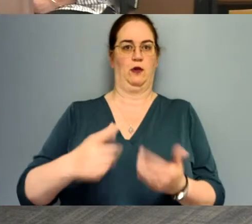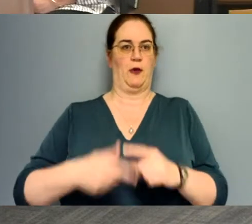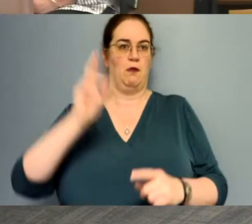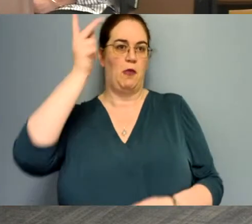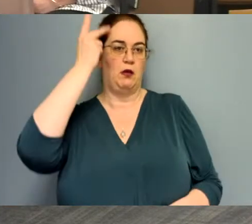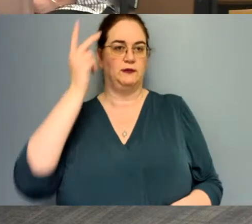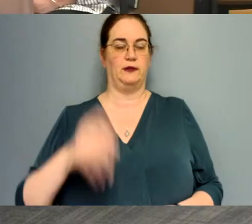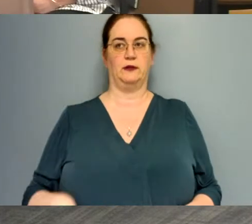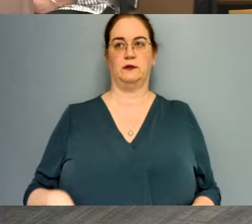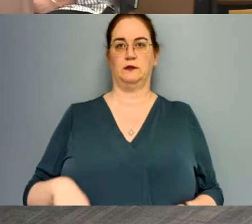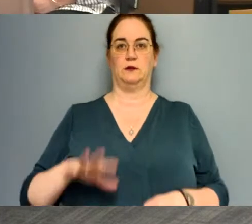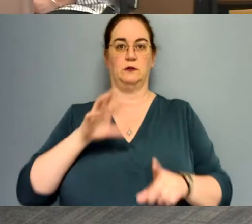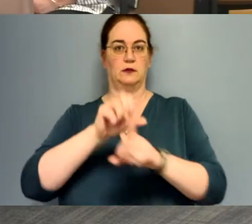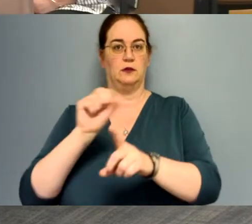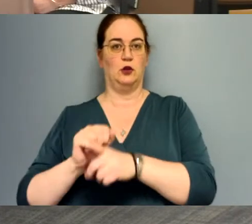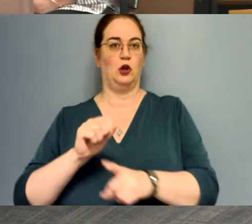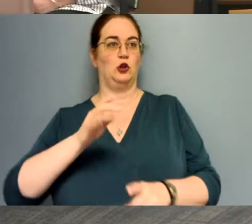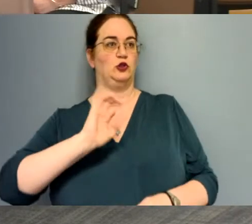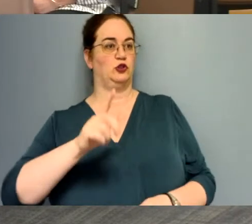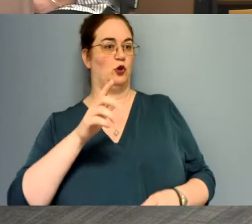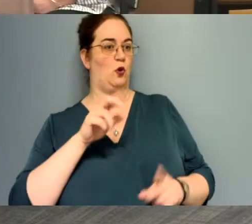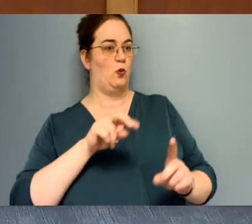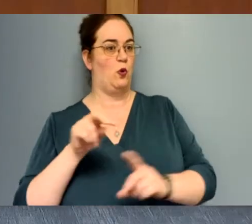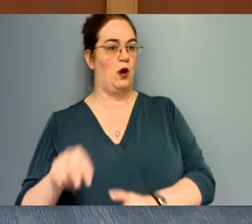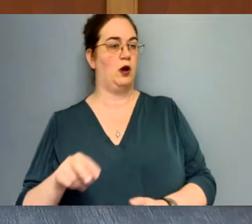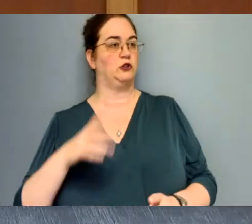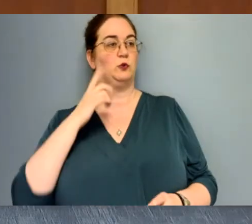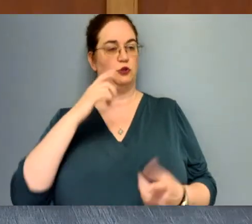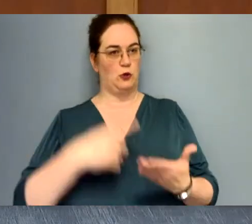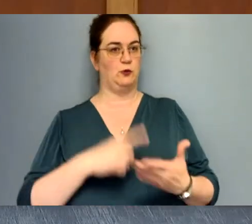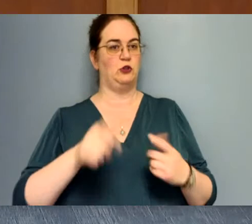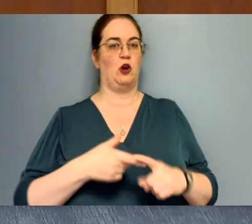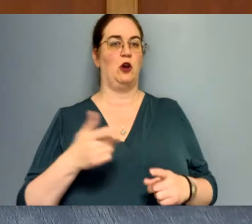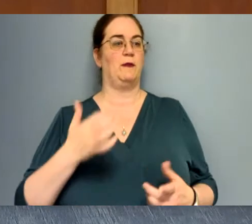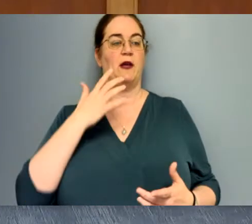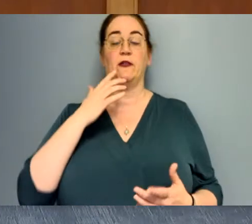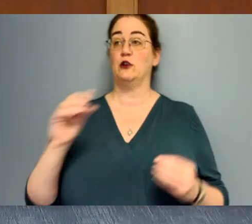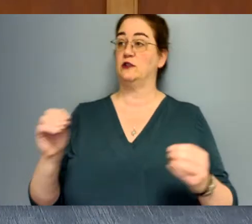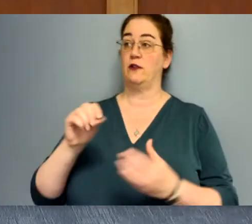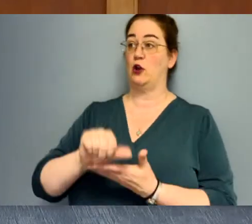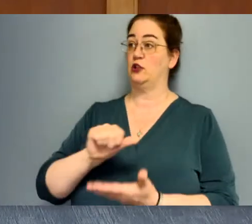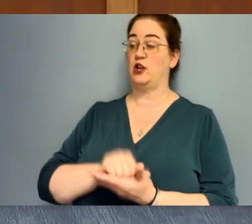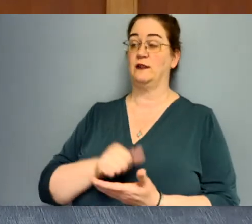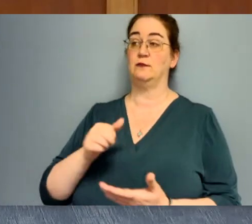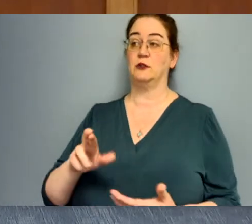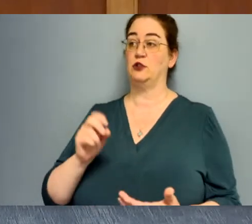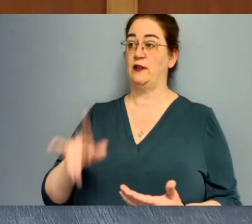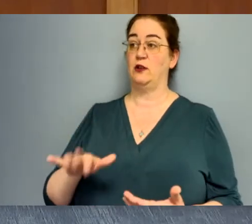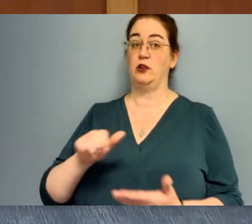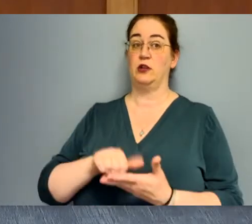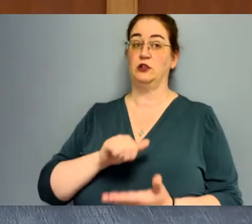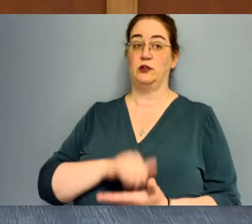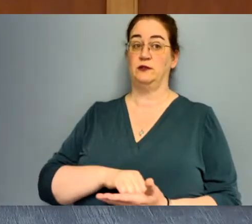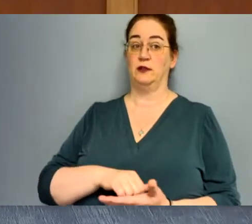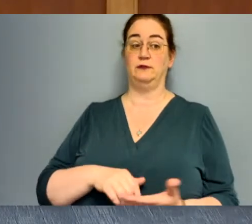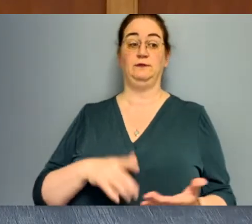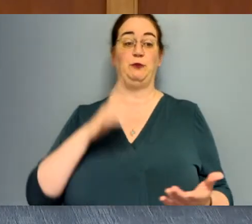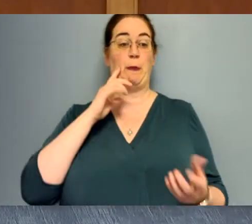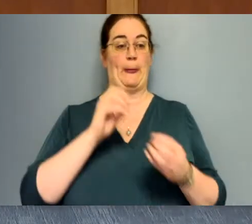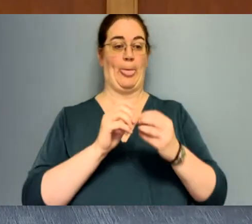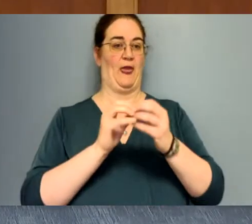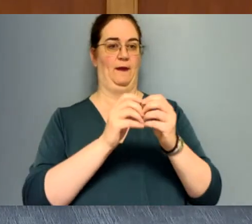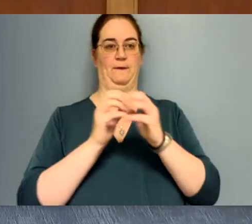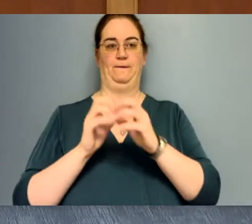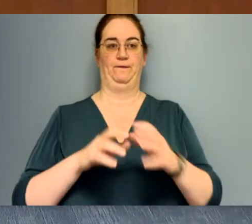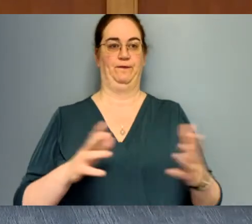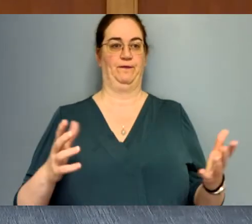politics, going after Judicial Watch. Mr. Daly, when we're there's supposed to nothing- be there's talking nothing on our about agenda. mental health Mr. Daly. and these There's types of nothing things on that the the agenda government. here. Daly, there's nothing